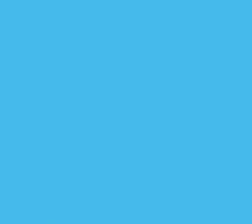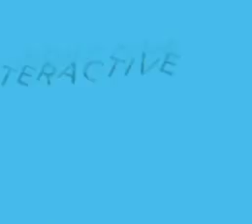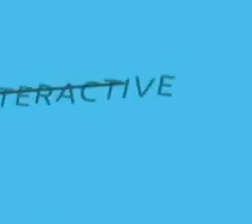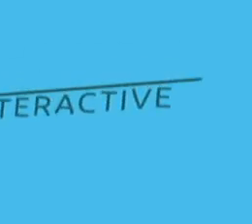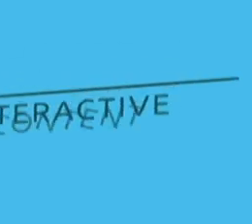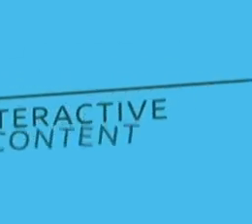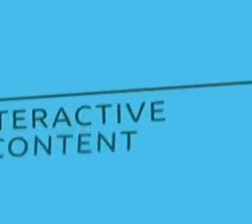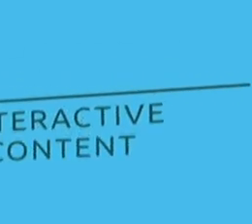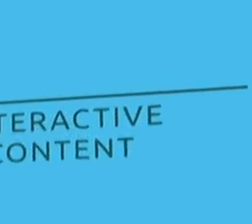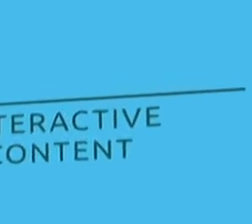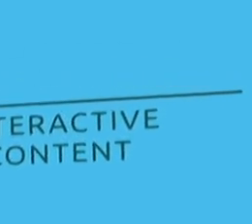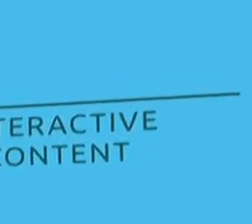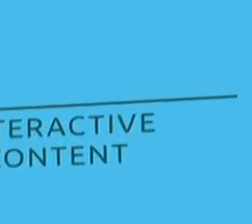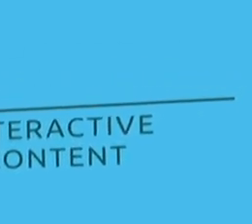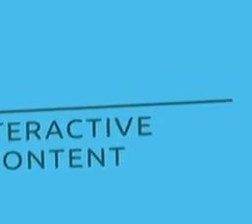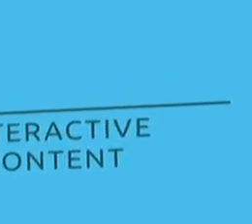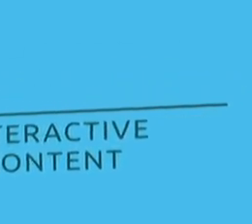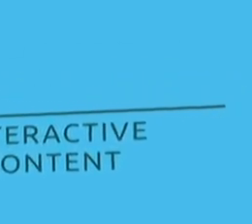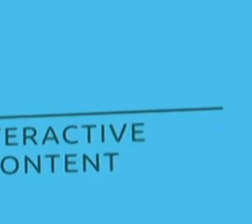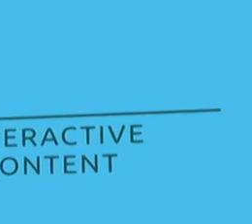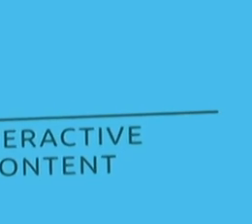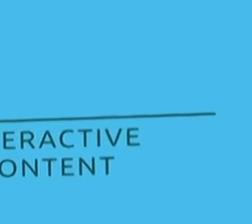plus interactive content.